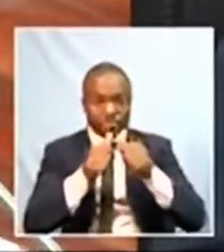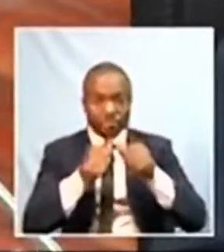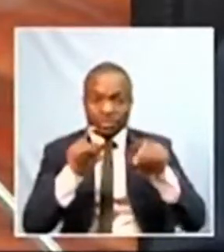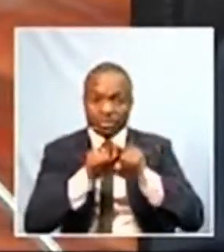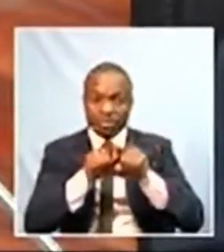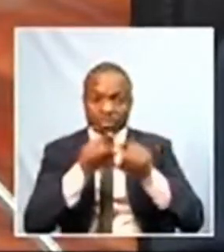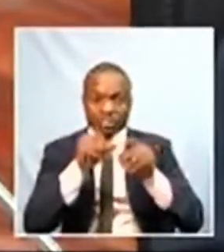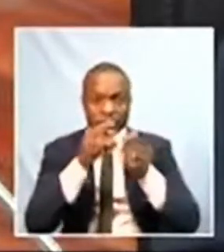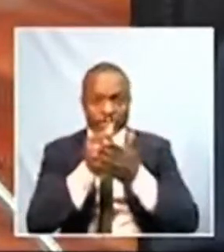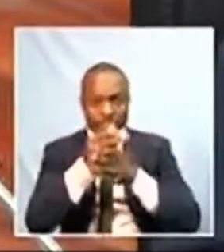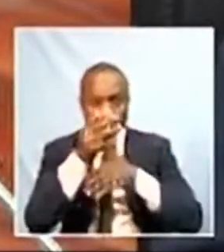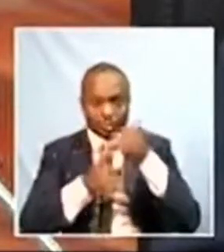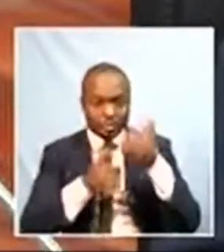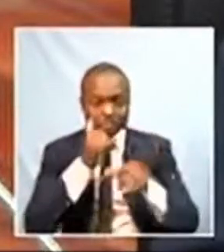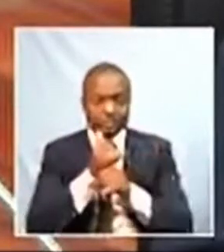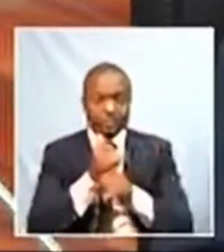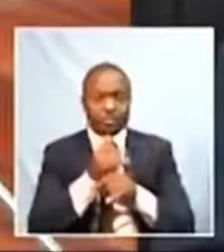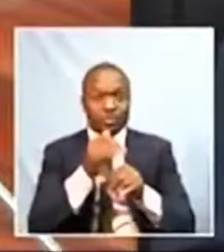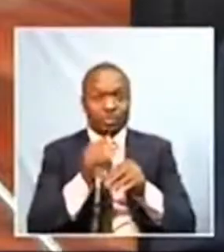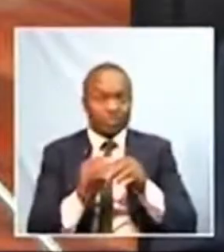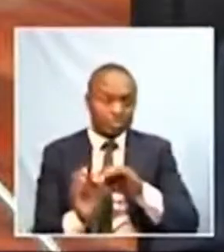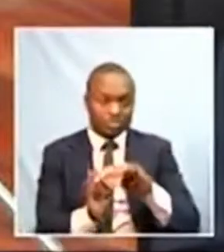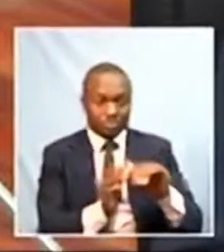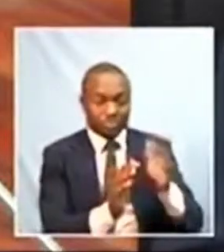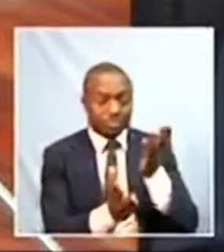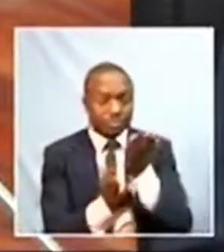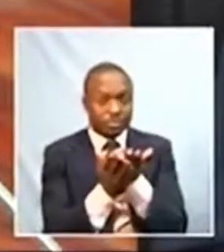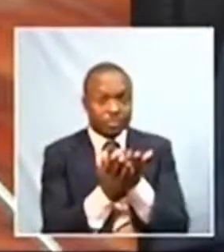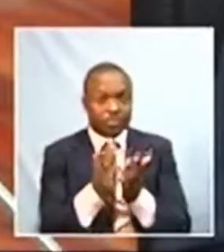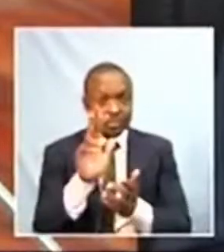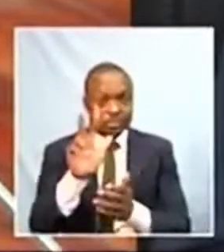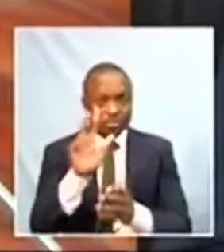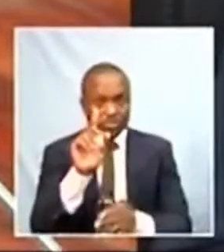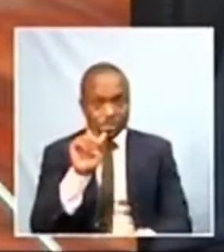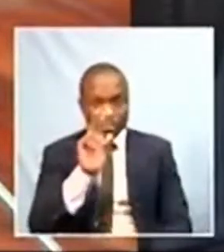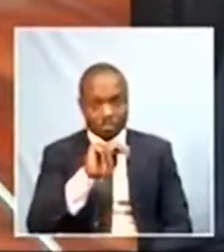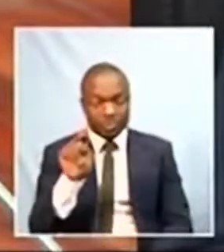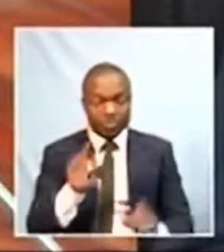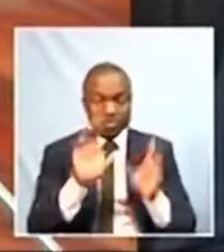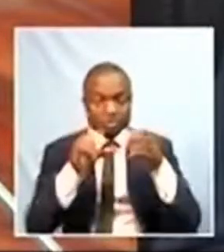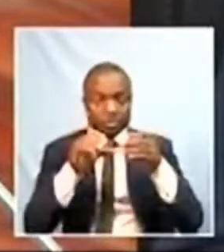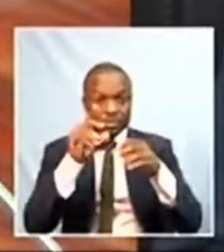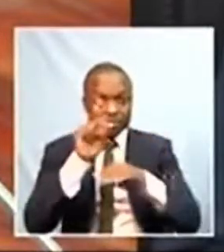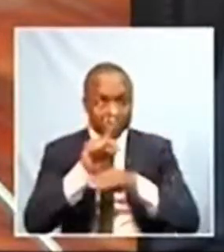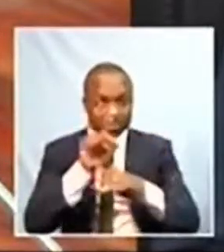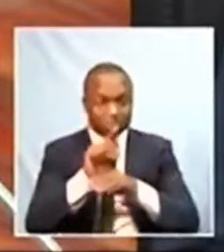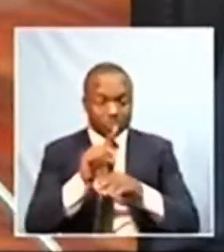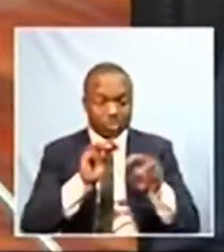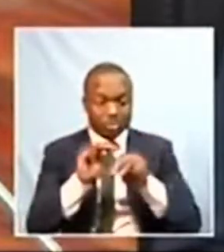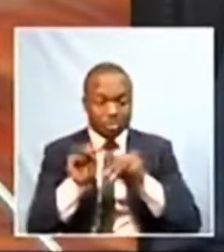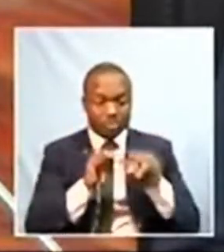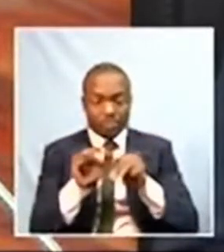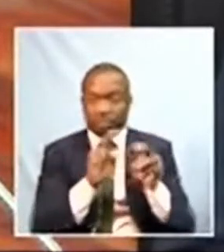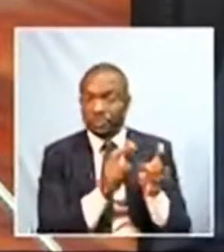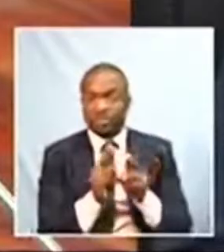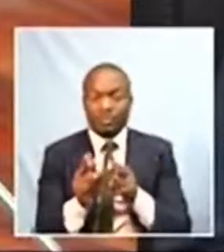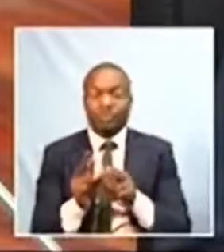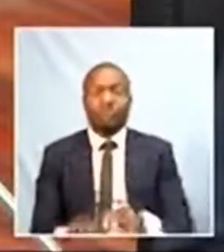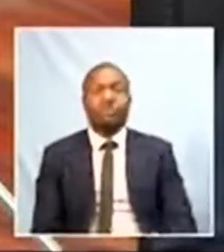year. Chair, we move to Appendix 3, 2022 Community Projects. Management